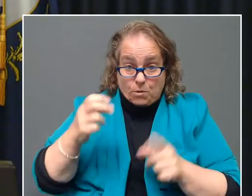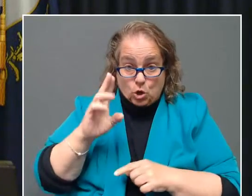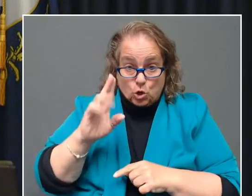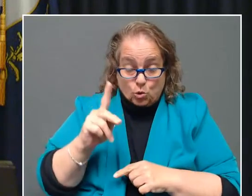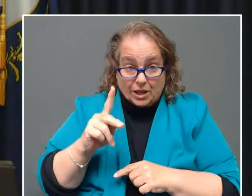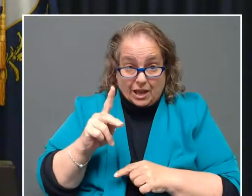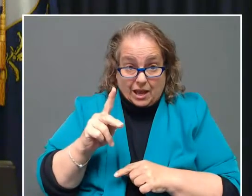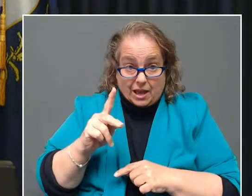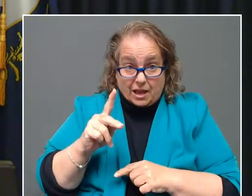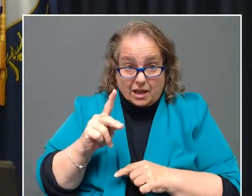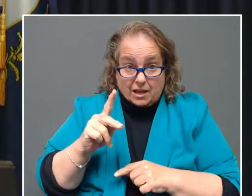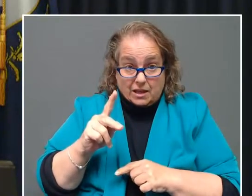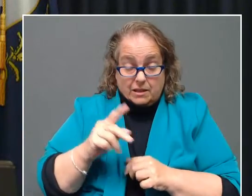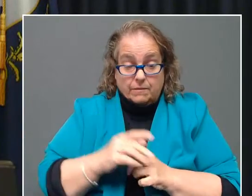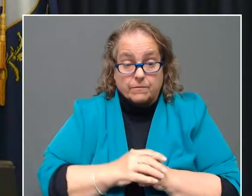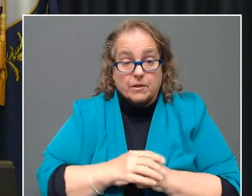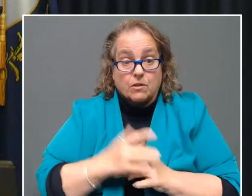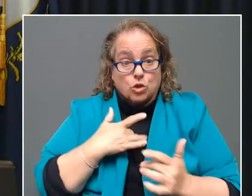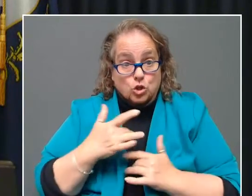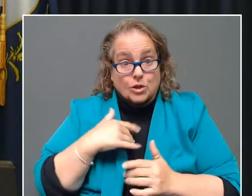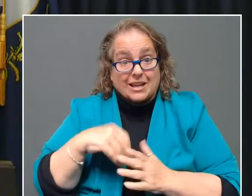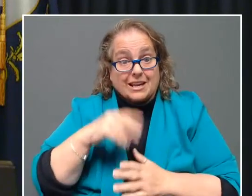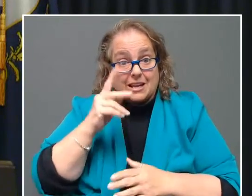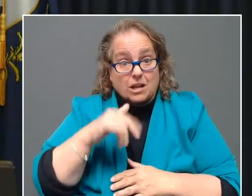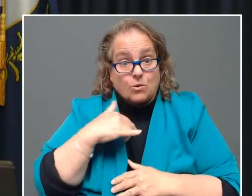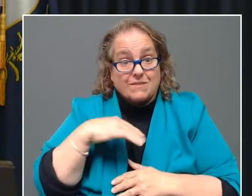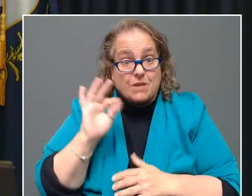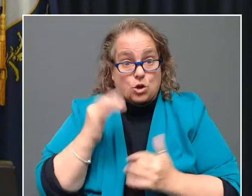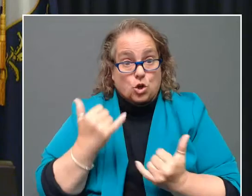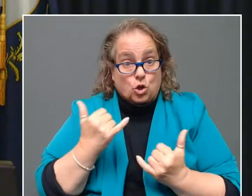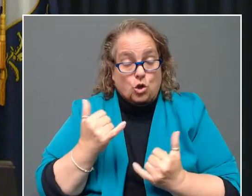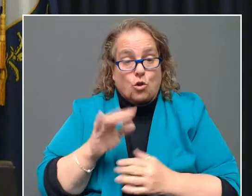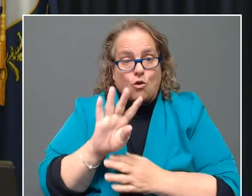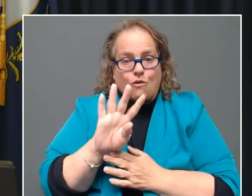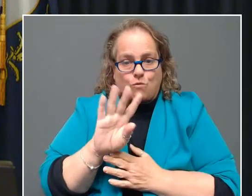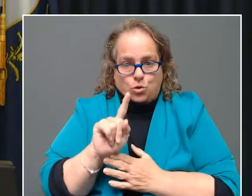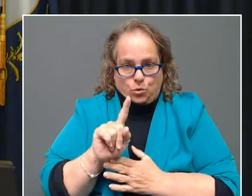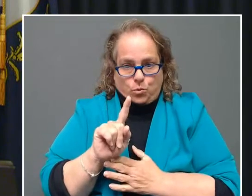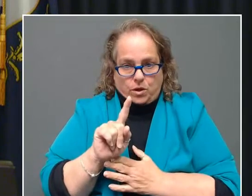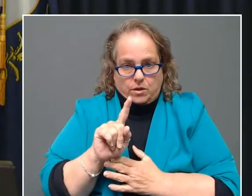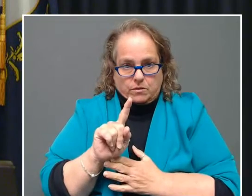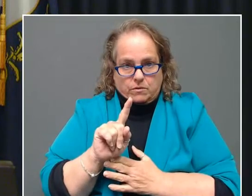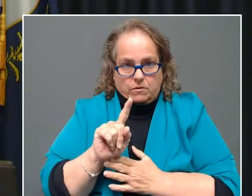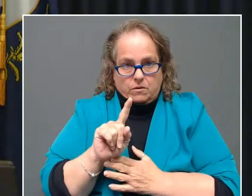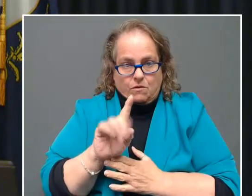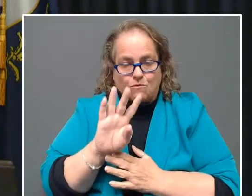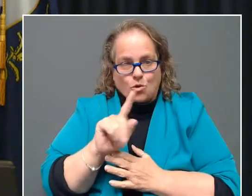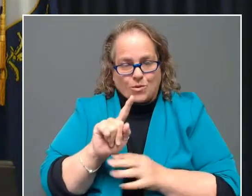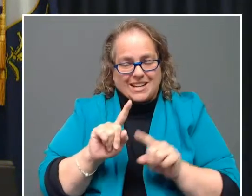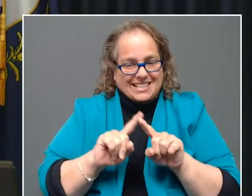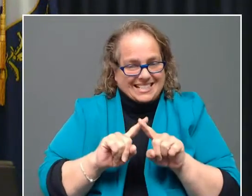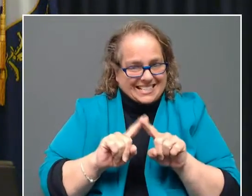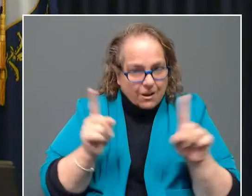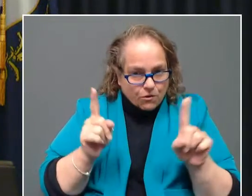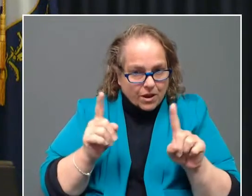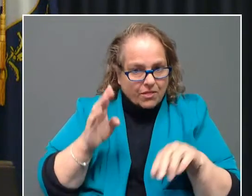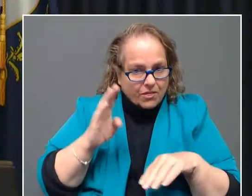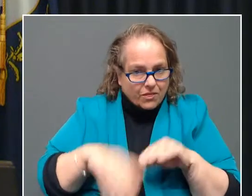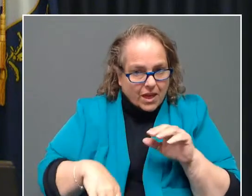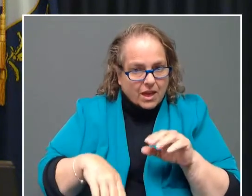these variants of concern in Kentucky, it is currently 41 different cases that we have